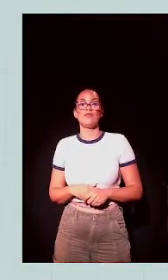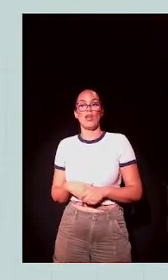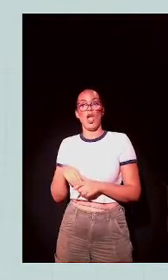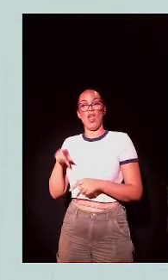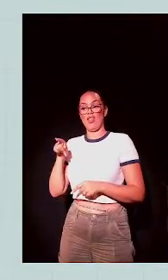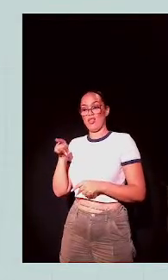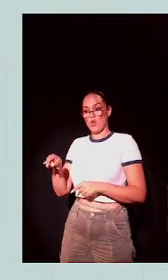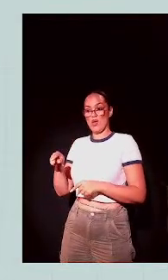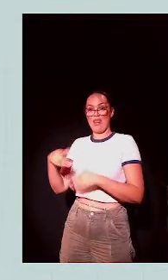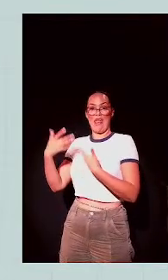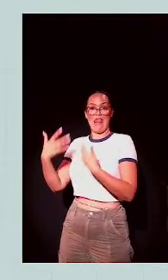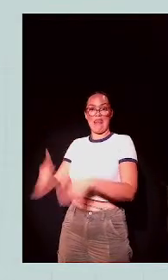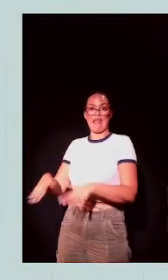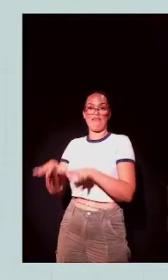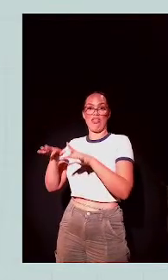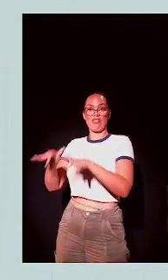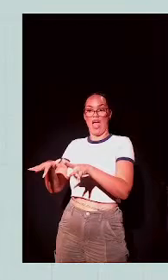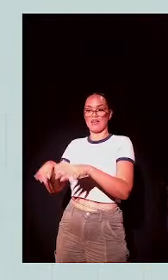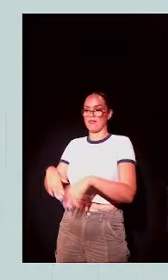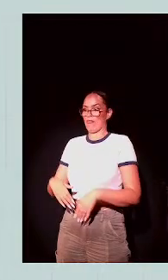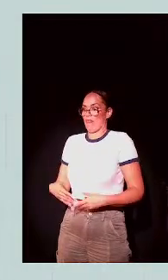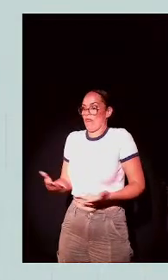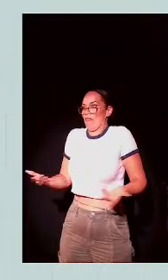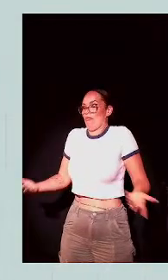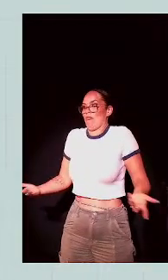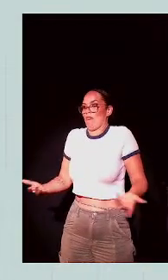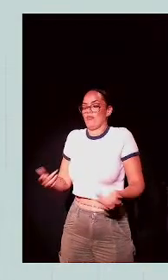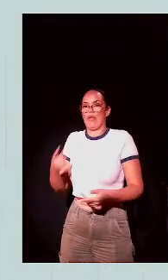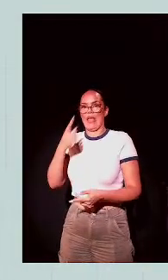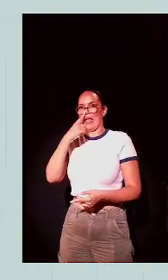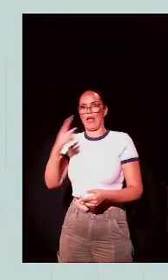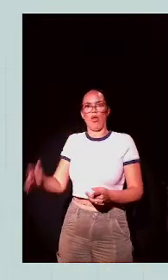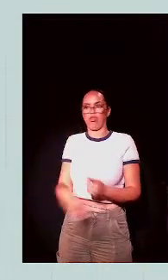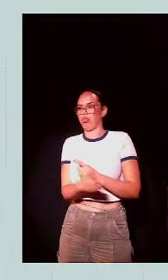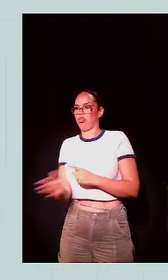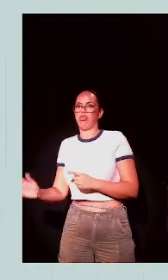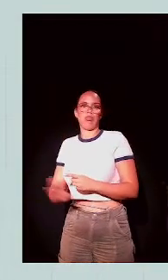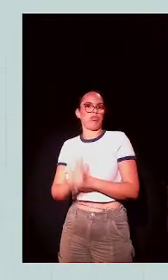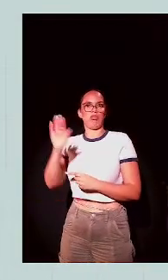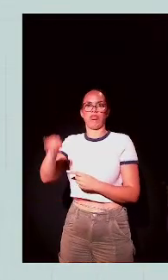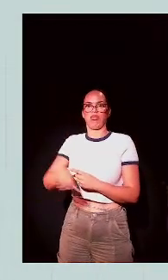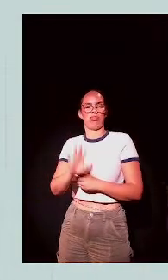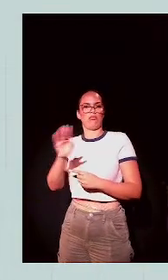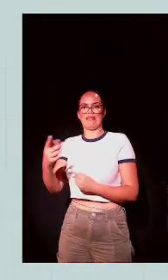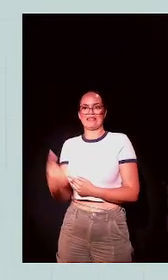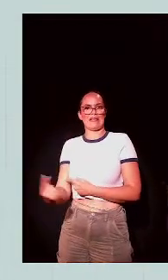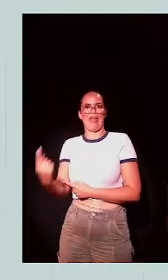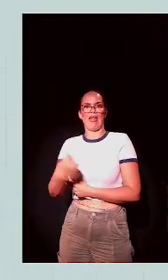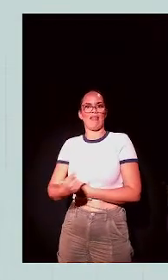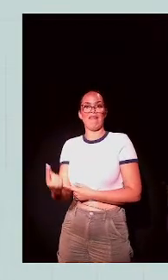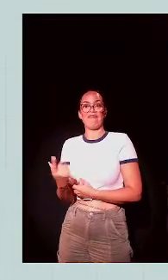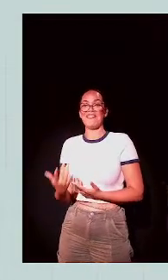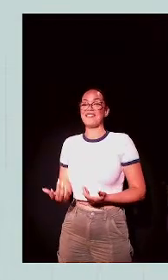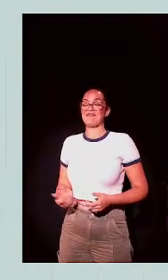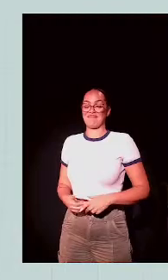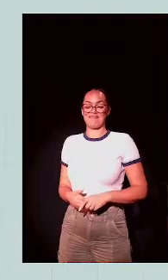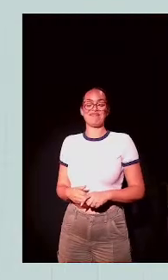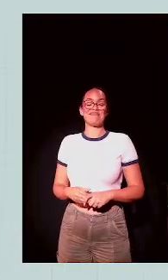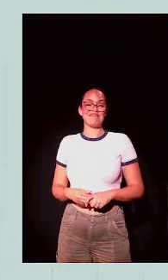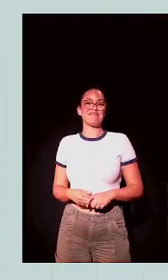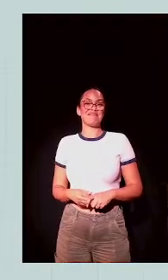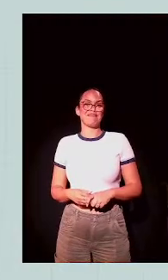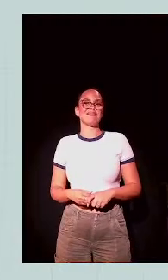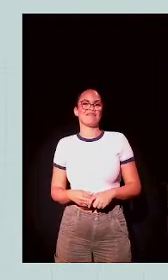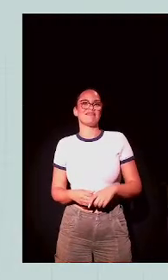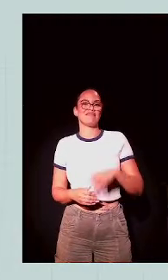will lurch unpredictably between states, which is one of the telling characteristics